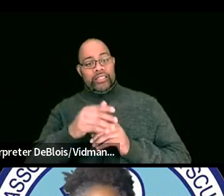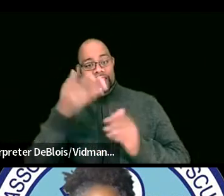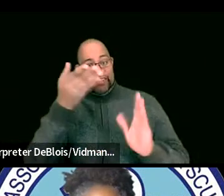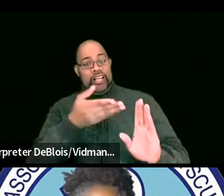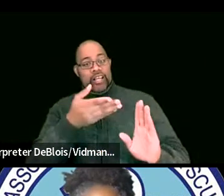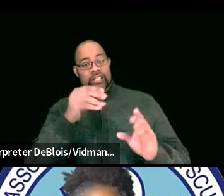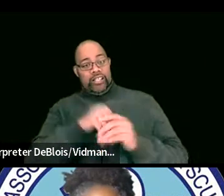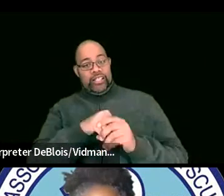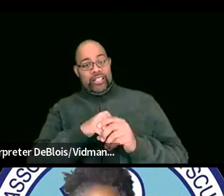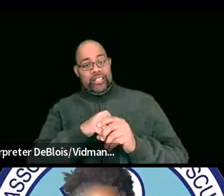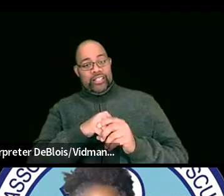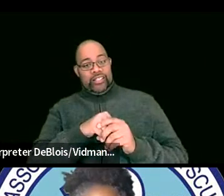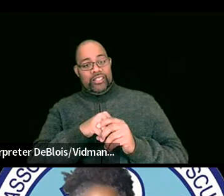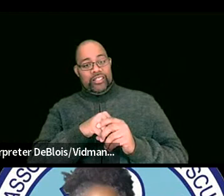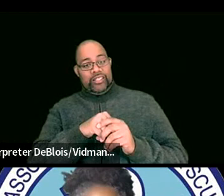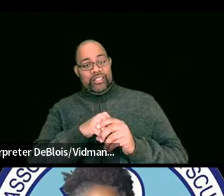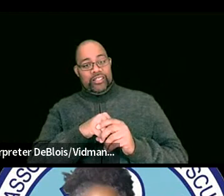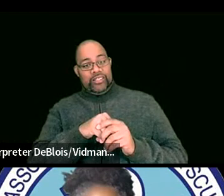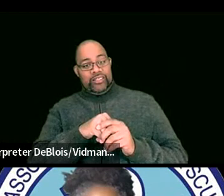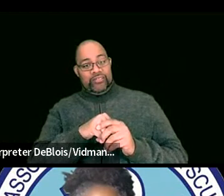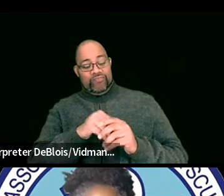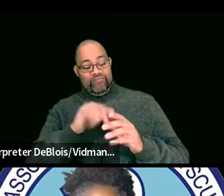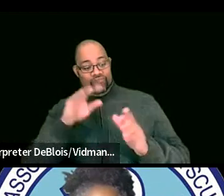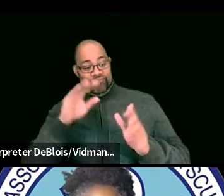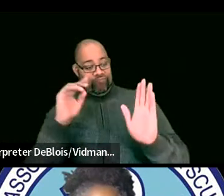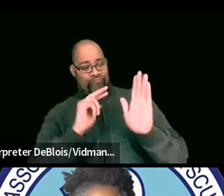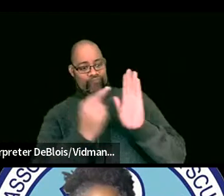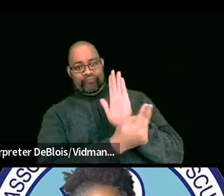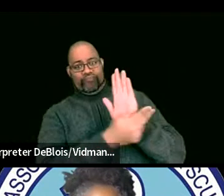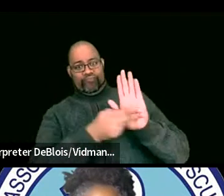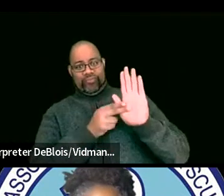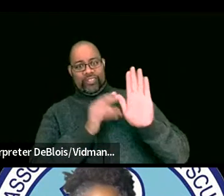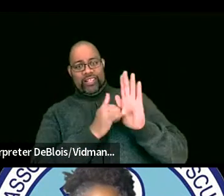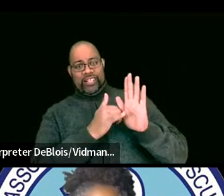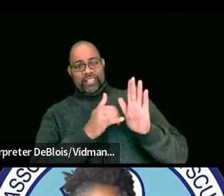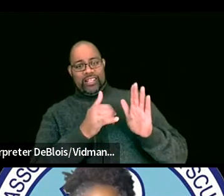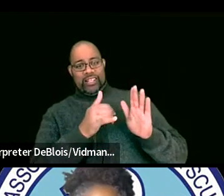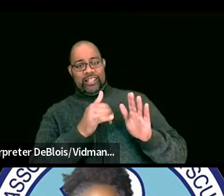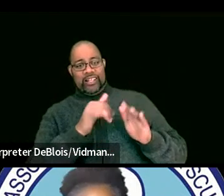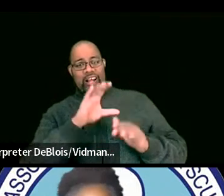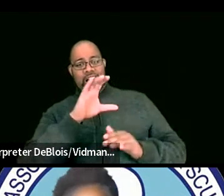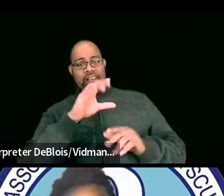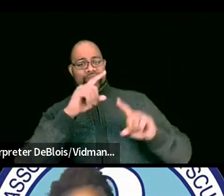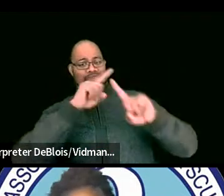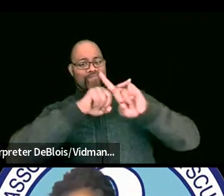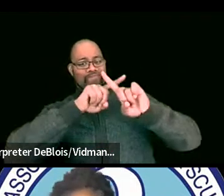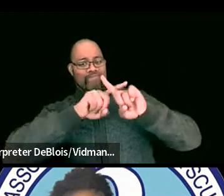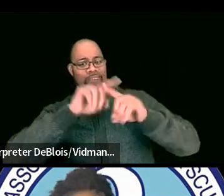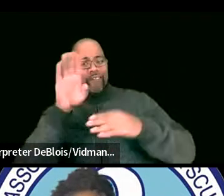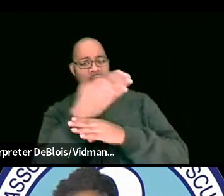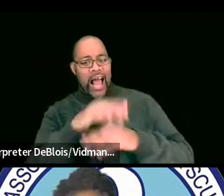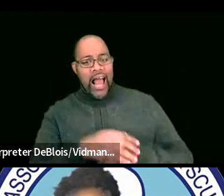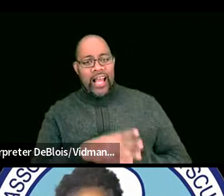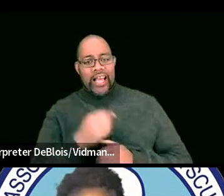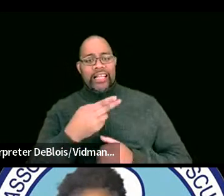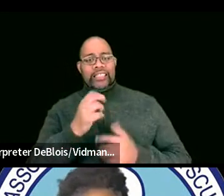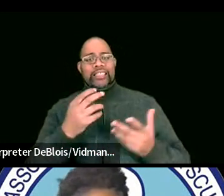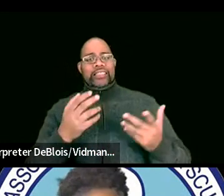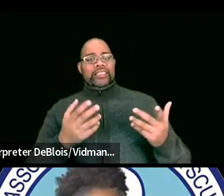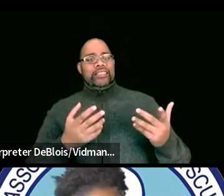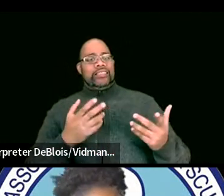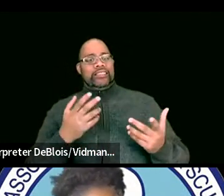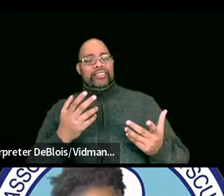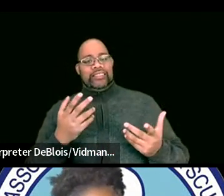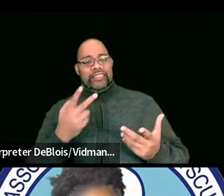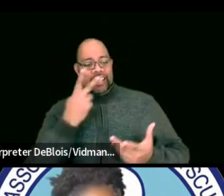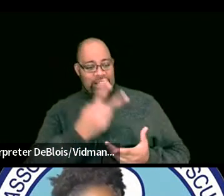there and right in front of both of us is this Confederate flag. And he's just like,